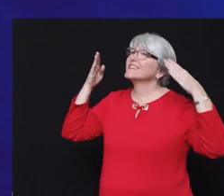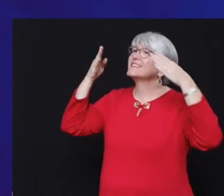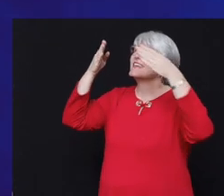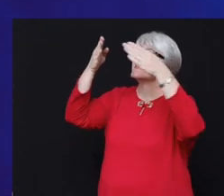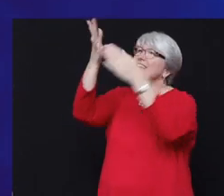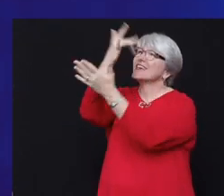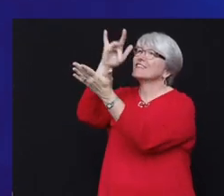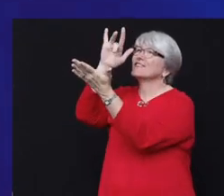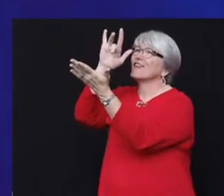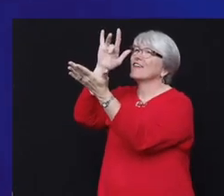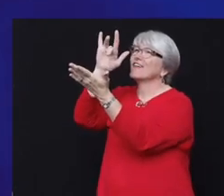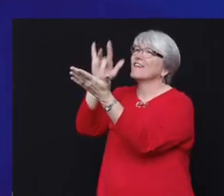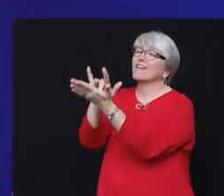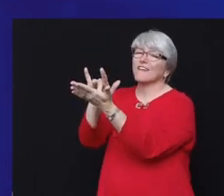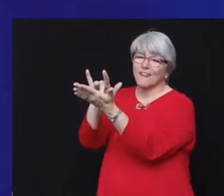You're the